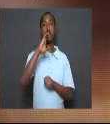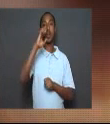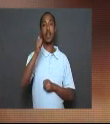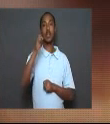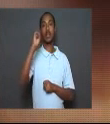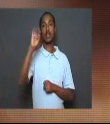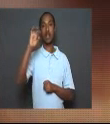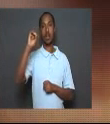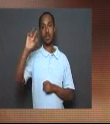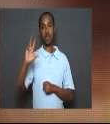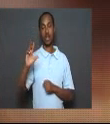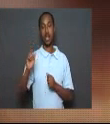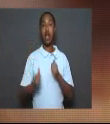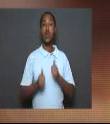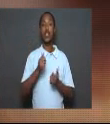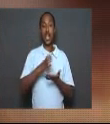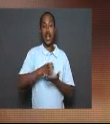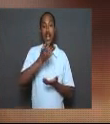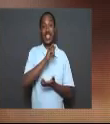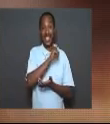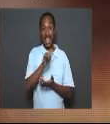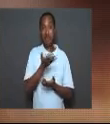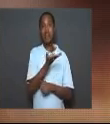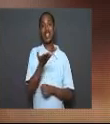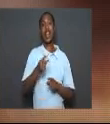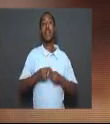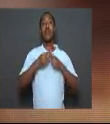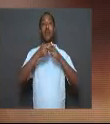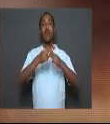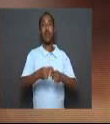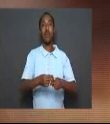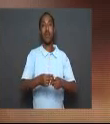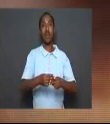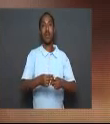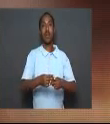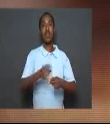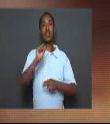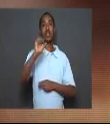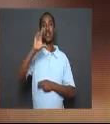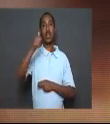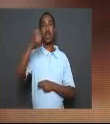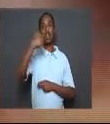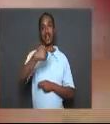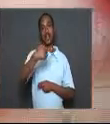silicate, which is a glass-like material called slag.